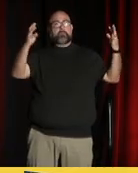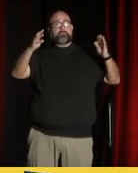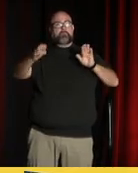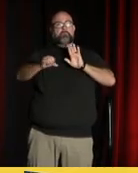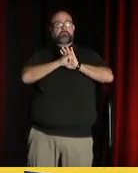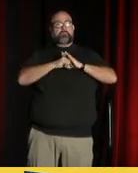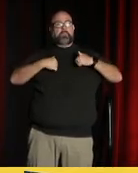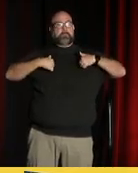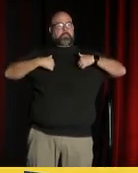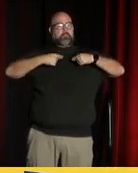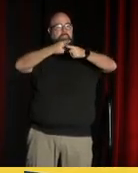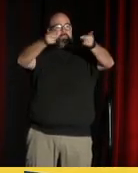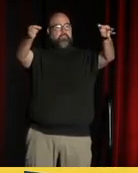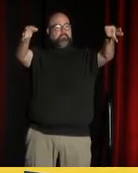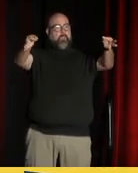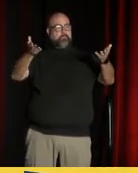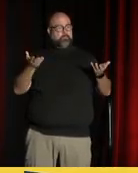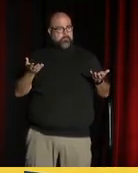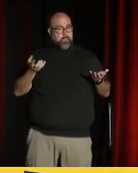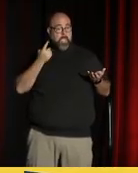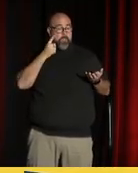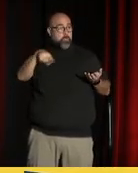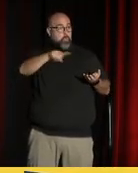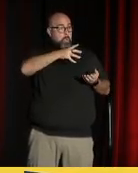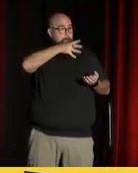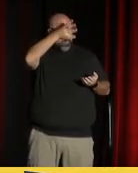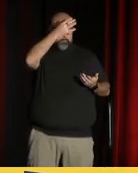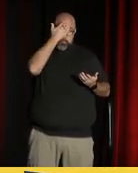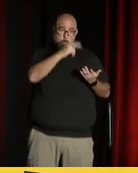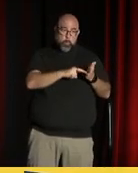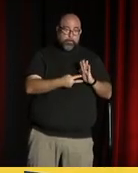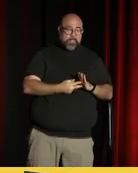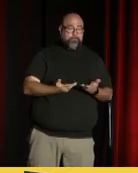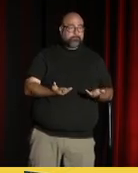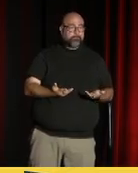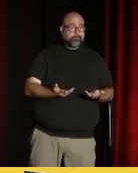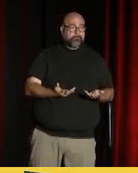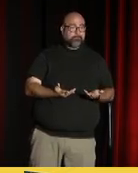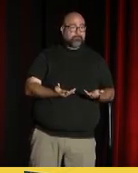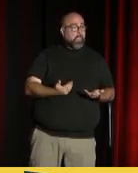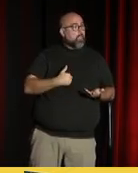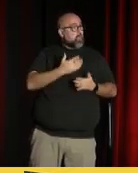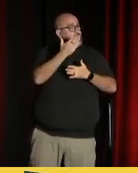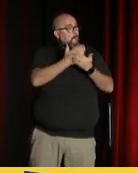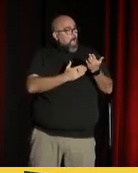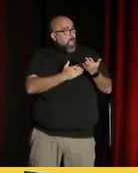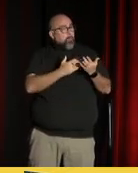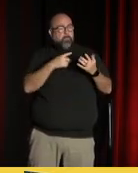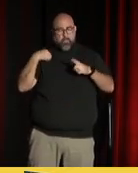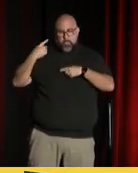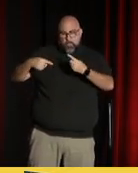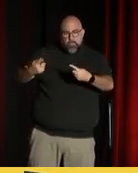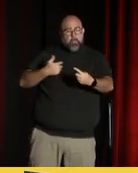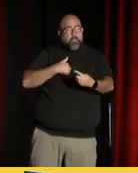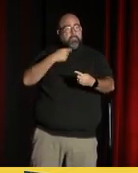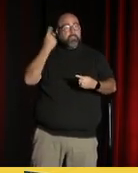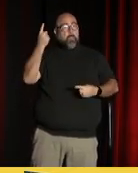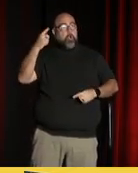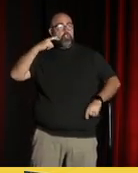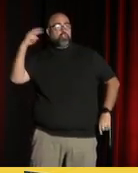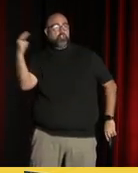are. If you're a parent in this room, you know exactly what I'm talking about. Somewhere along the way, somebody saw your